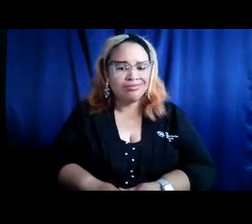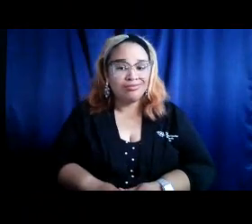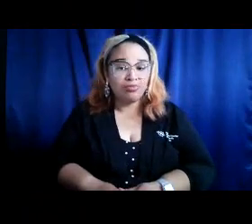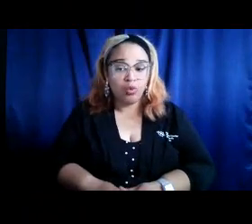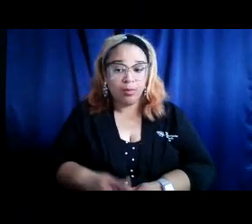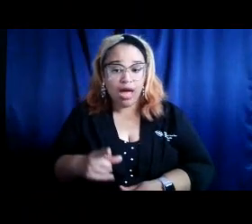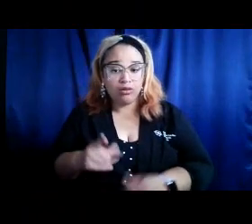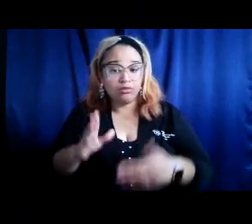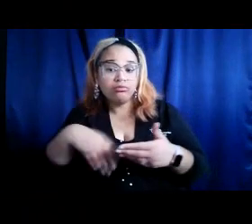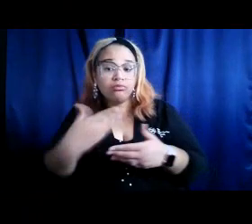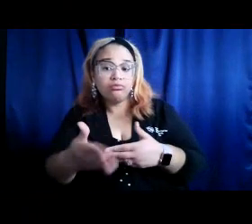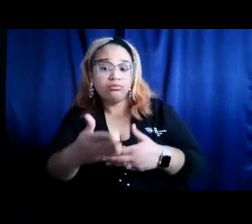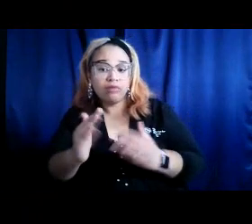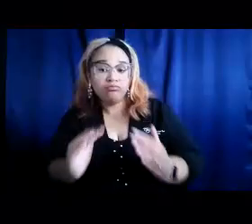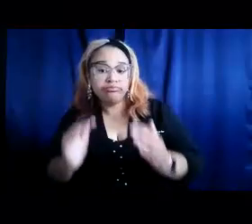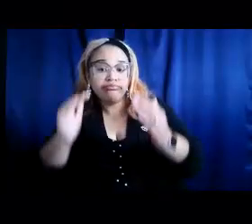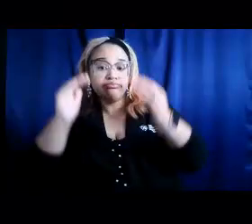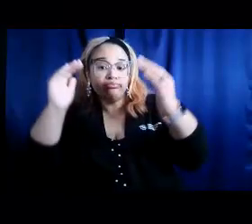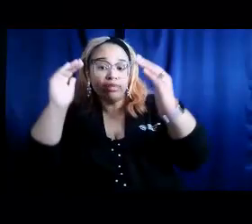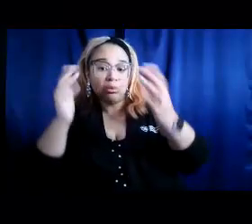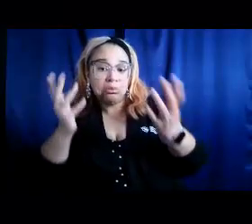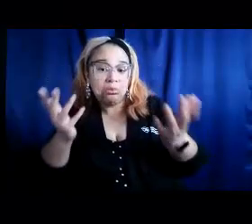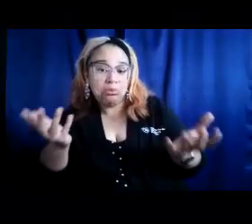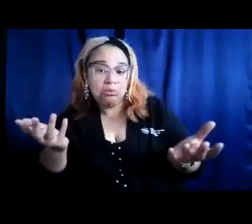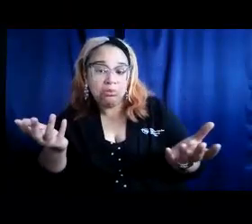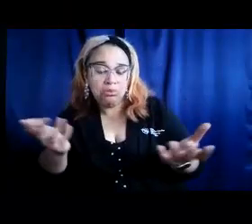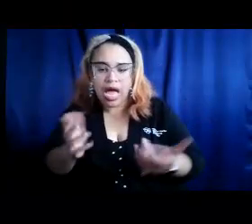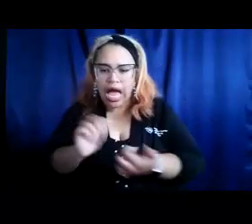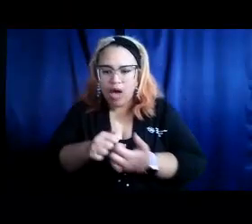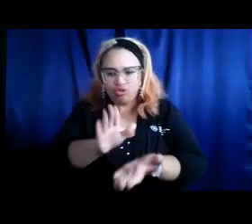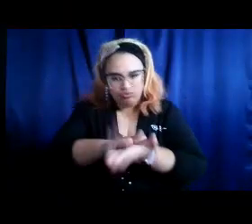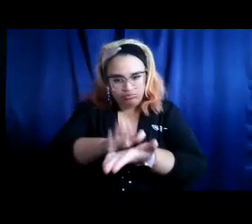on, so feel free to share some thoughts or ideas in the chat.